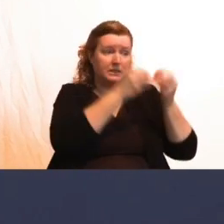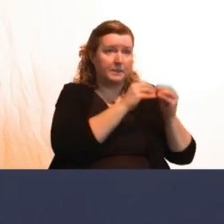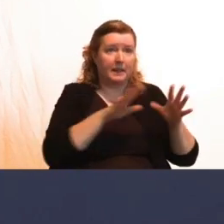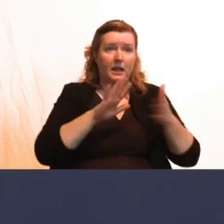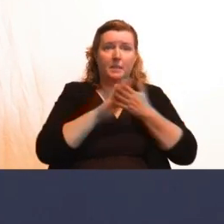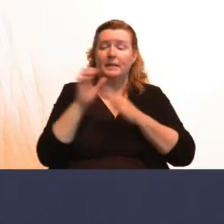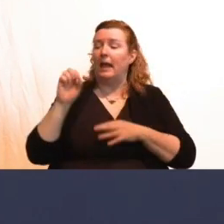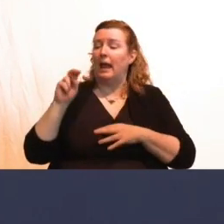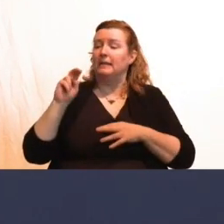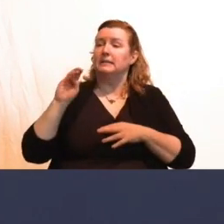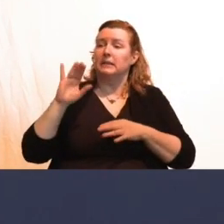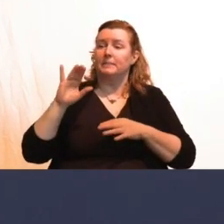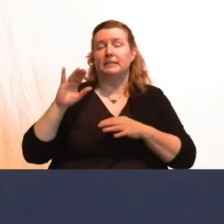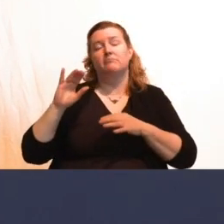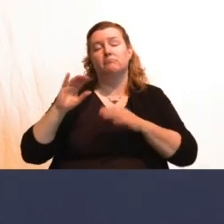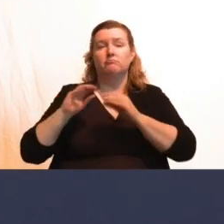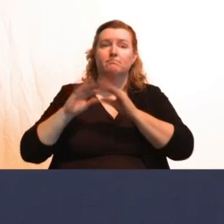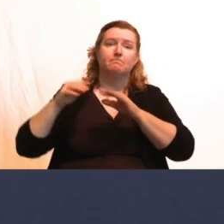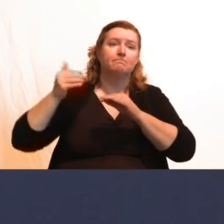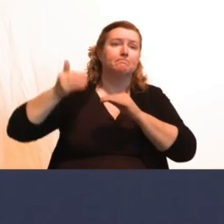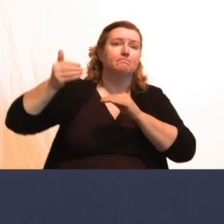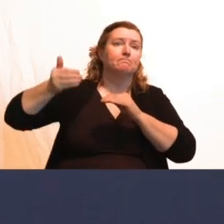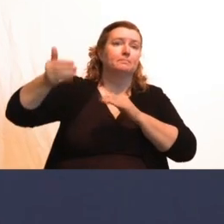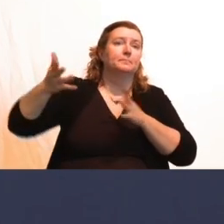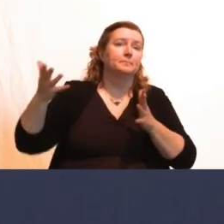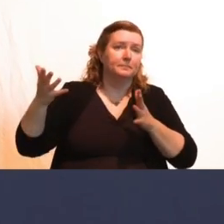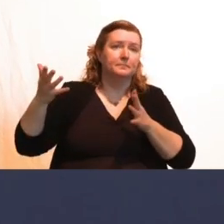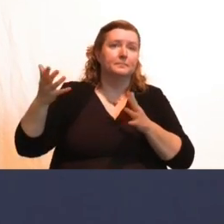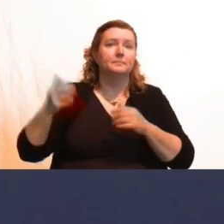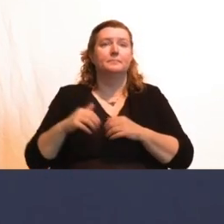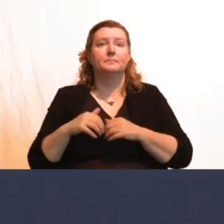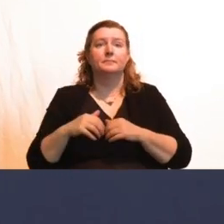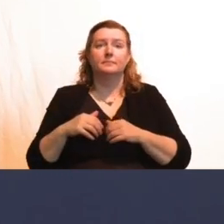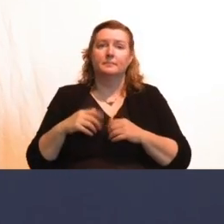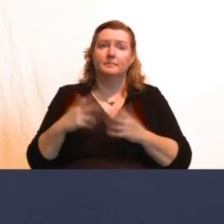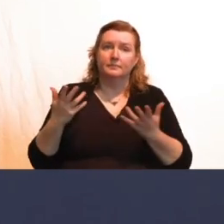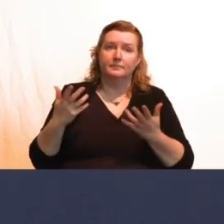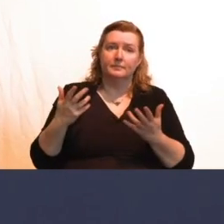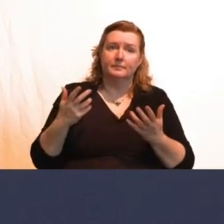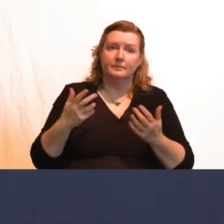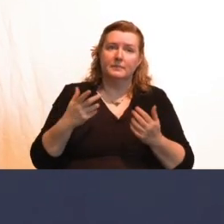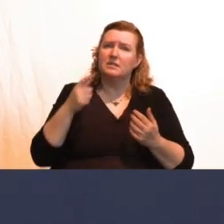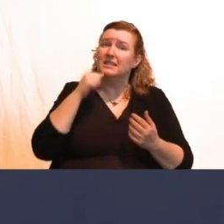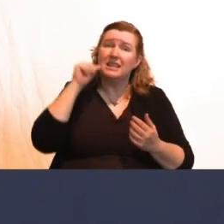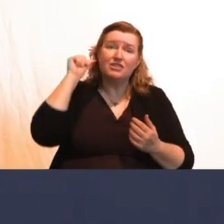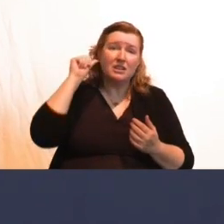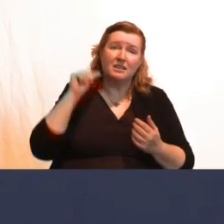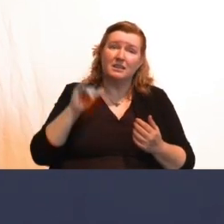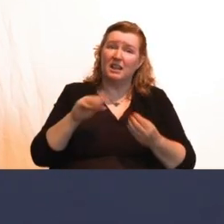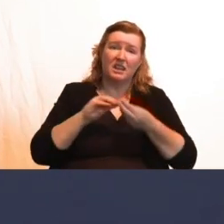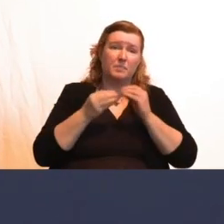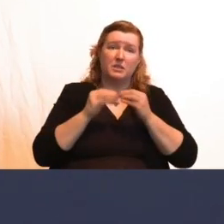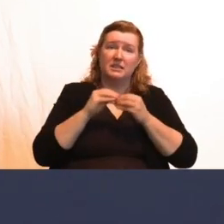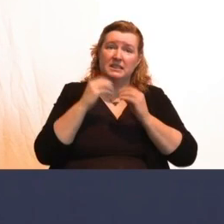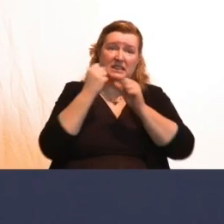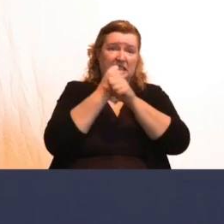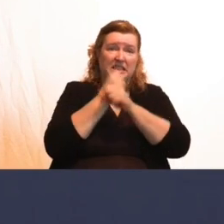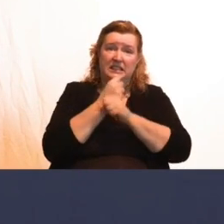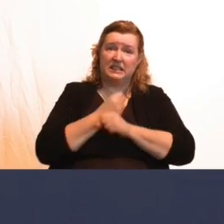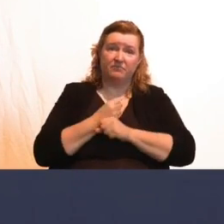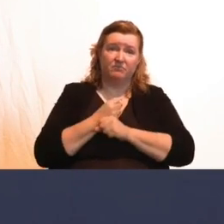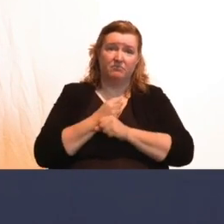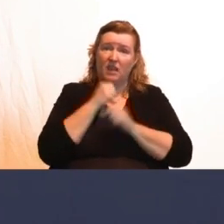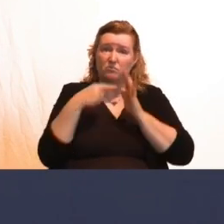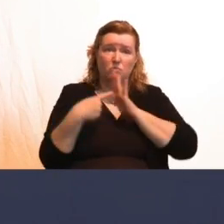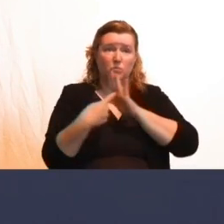endemic. Are you seeing something in the data, or is some of your colleagues seeing something in the data, or how are you classifying the next phase as